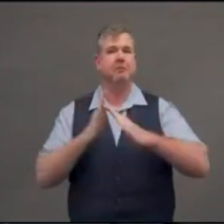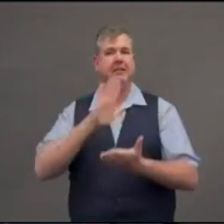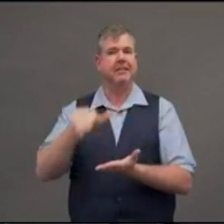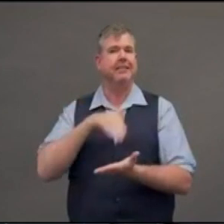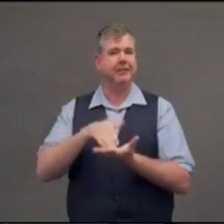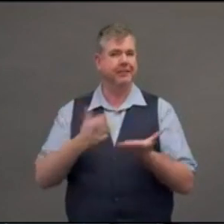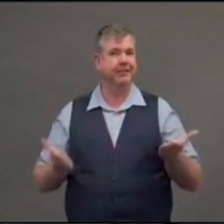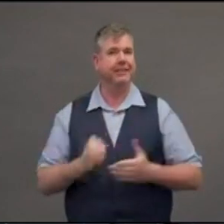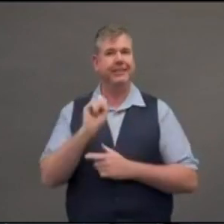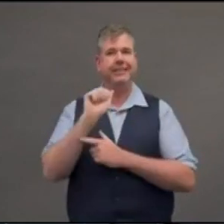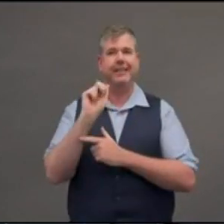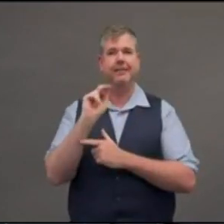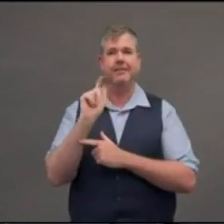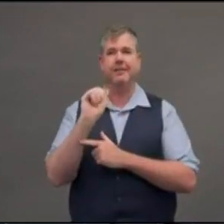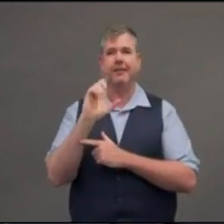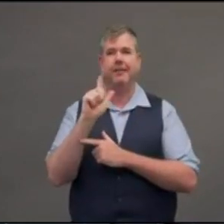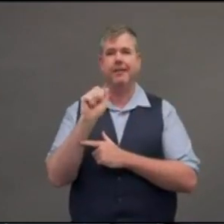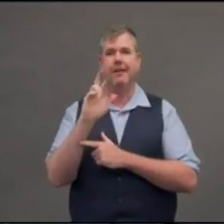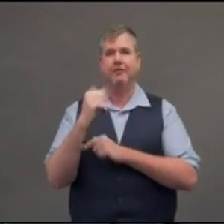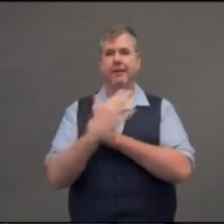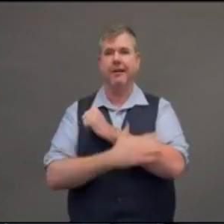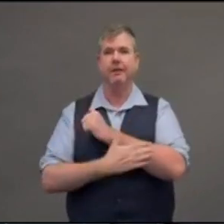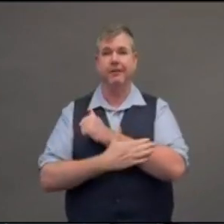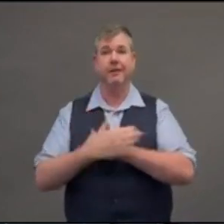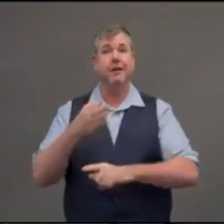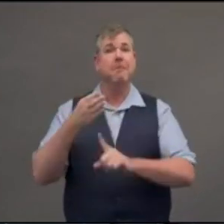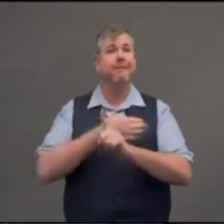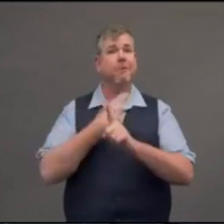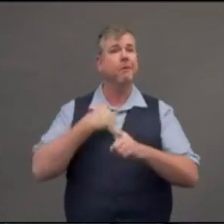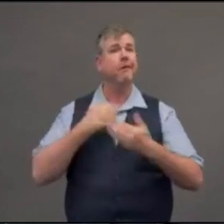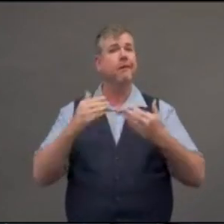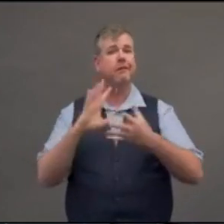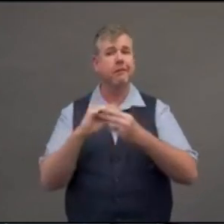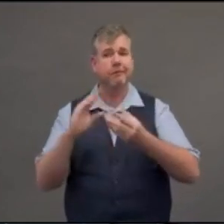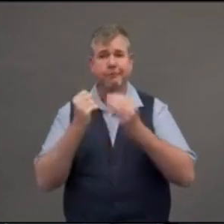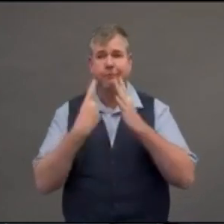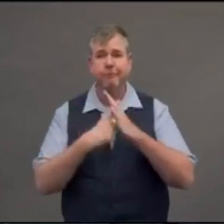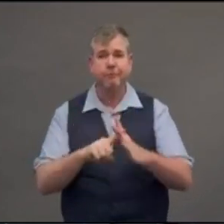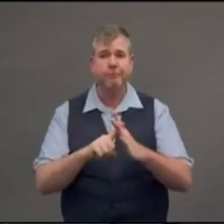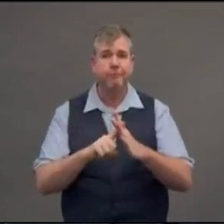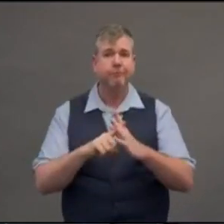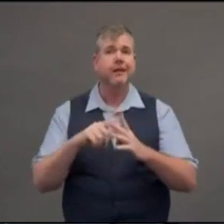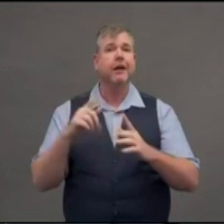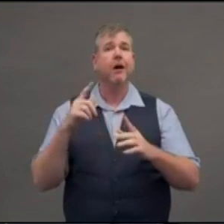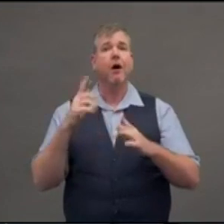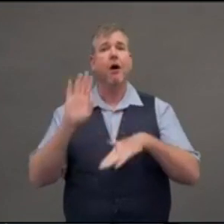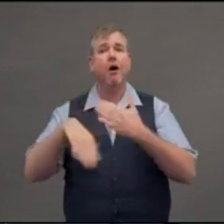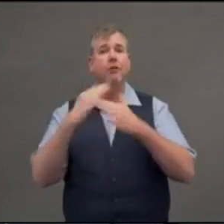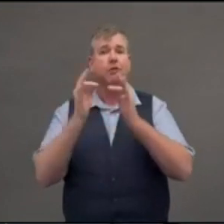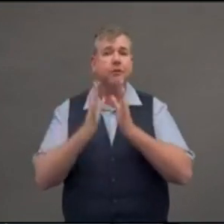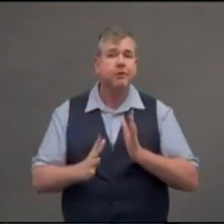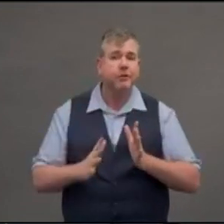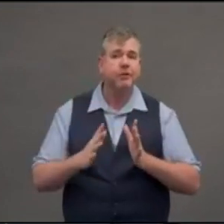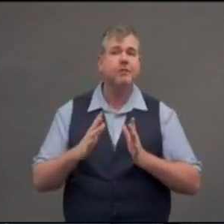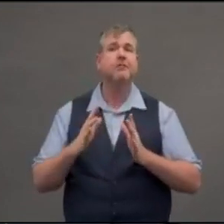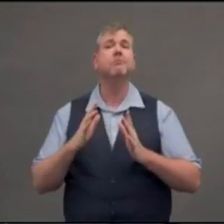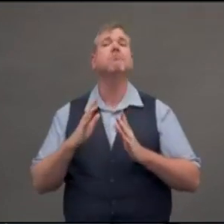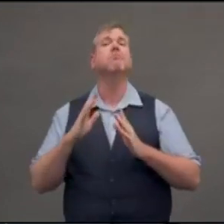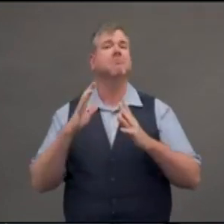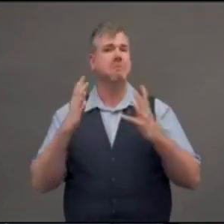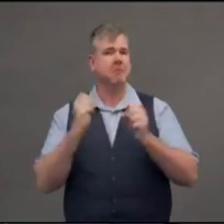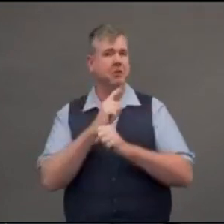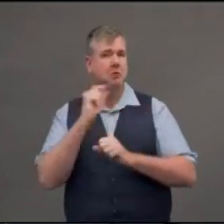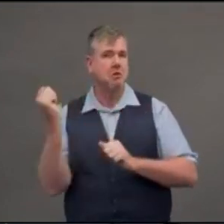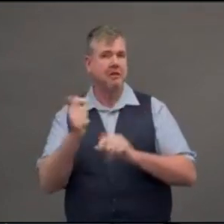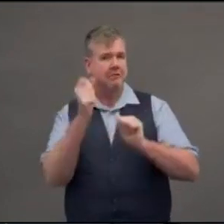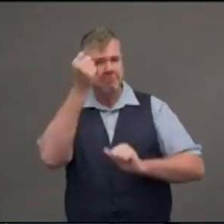that we have removed our face covering so the American Sign Language interpreters, as well as everyone, can better understand the information that